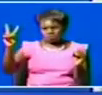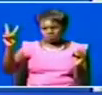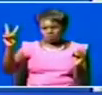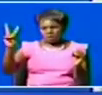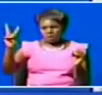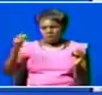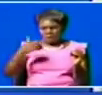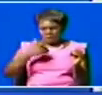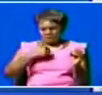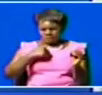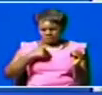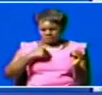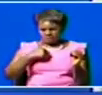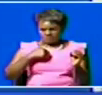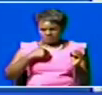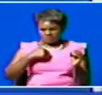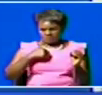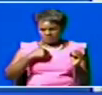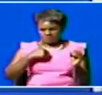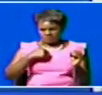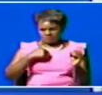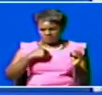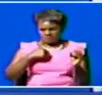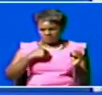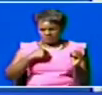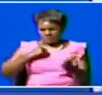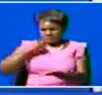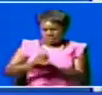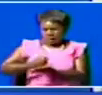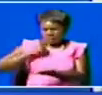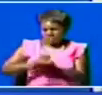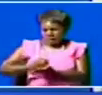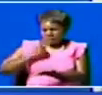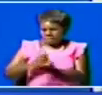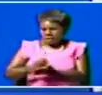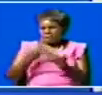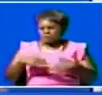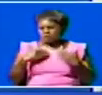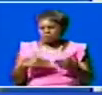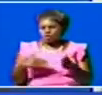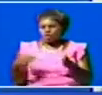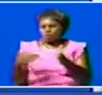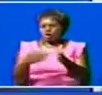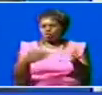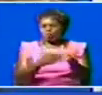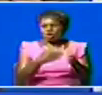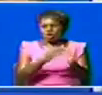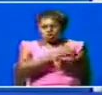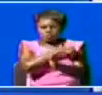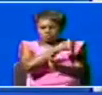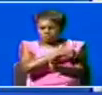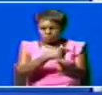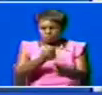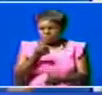have those centers and herbalists who are delaying the patients from coming to get what we call the